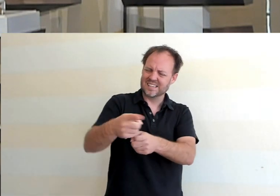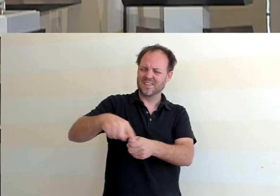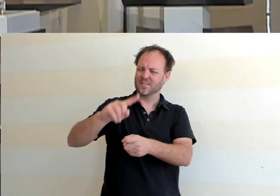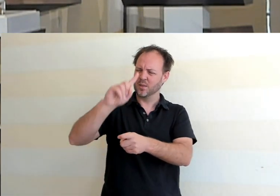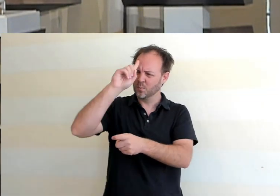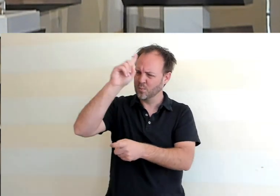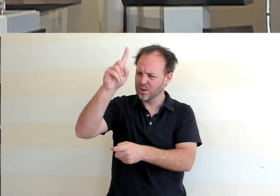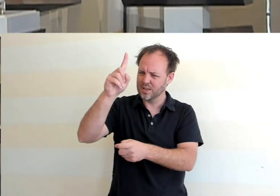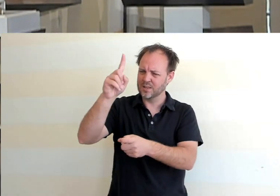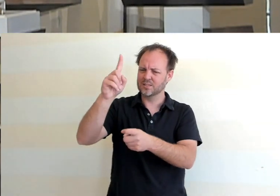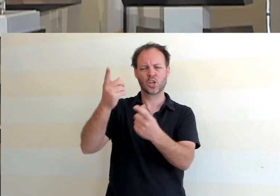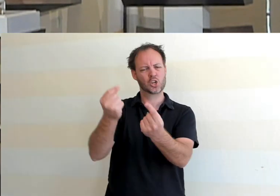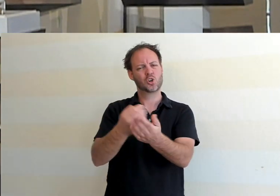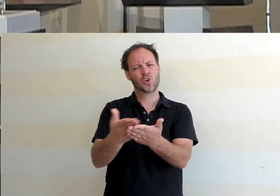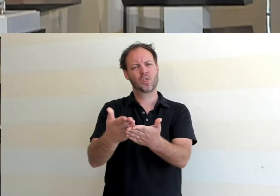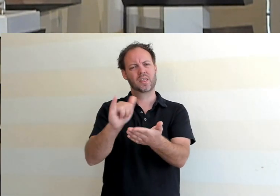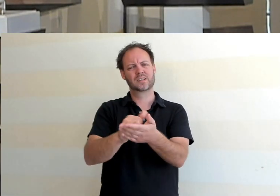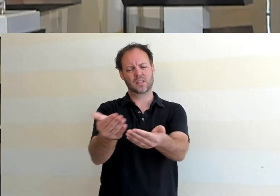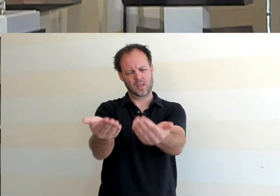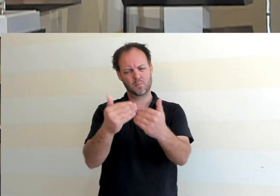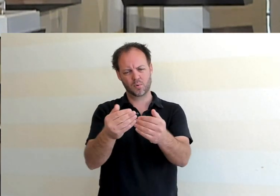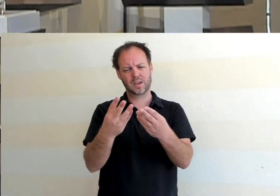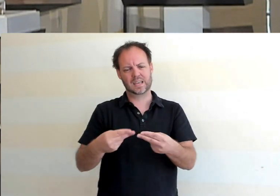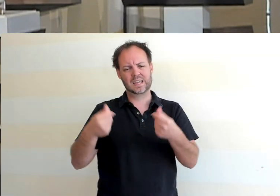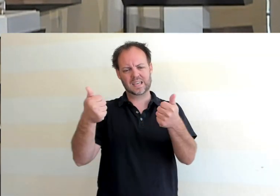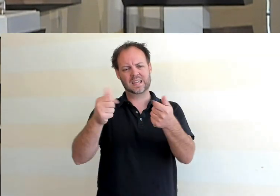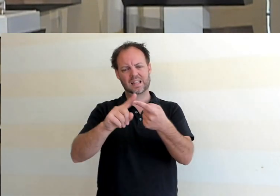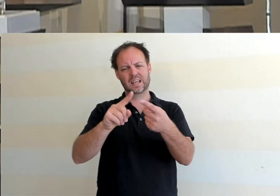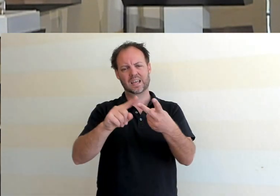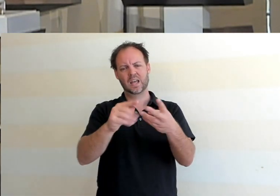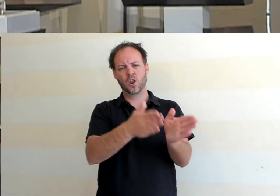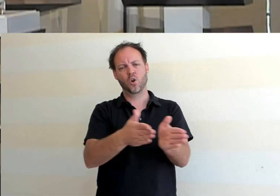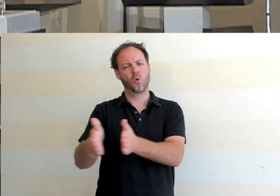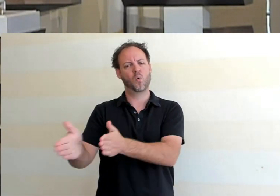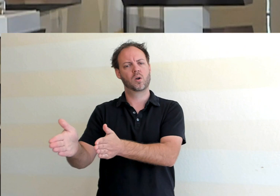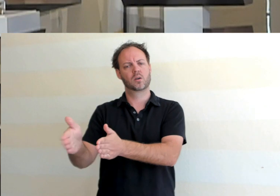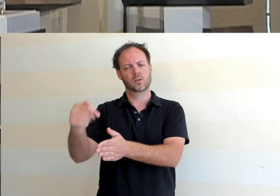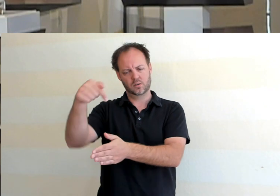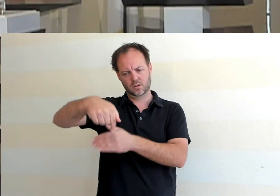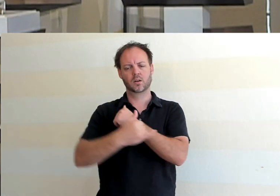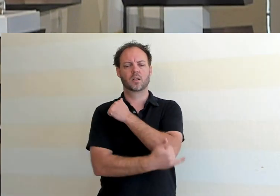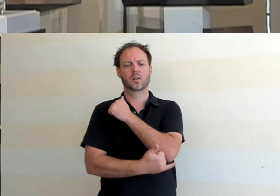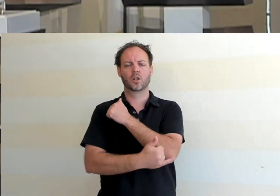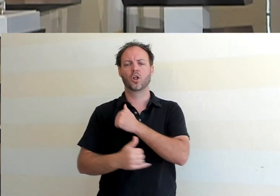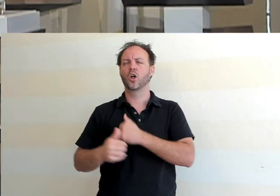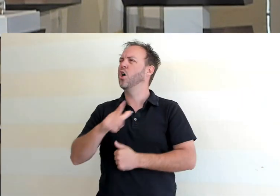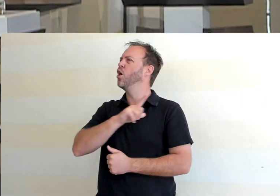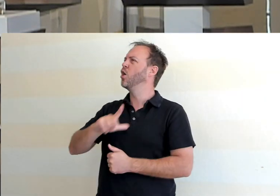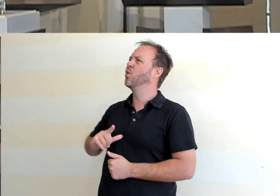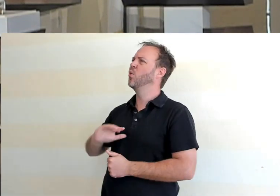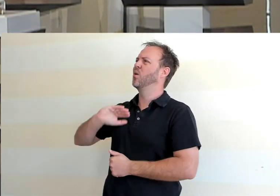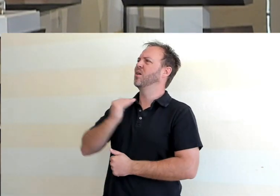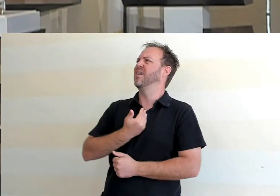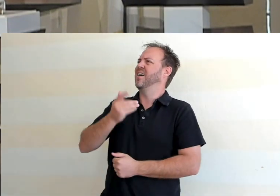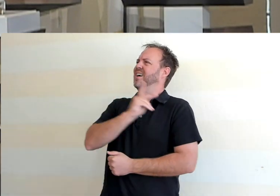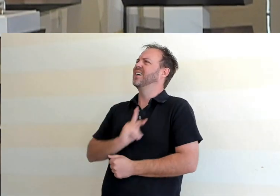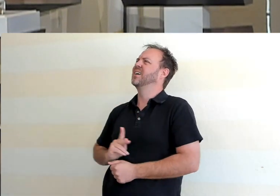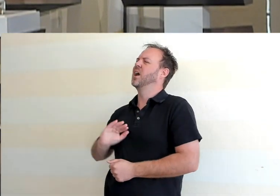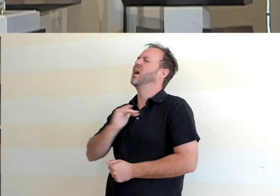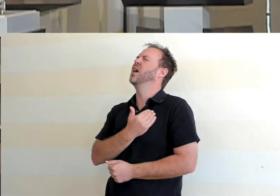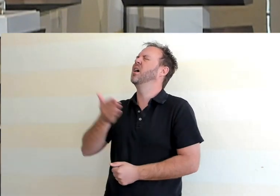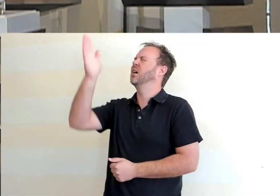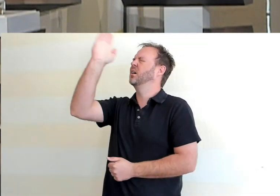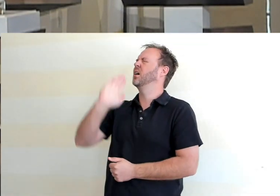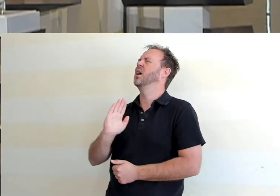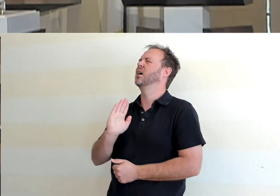that bring healing and order to our nation. Lord, our King and our God, we ask that you curb